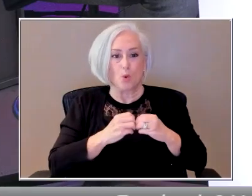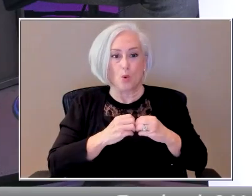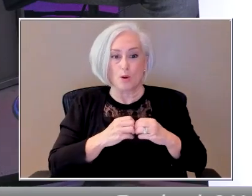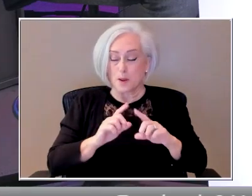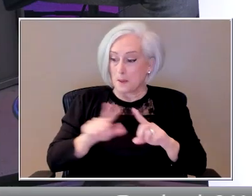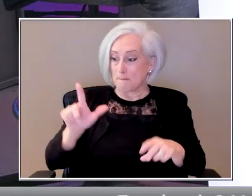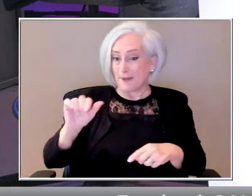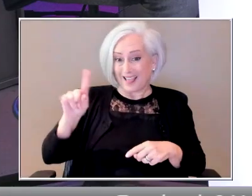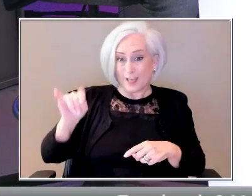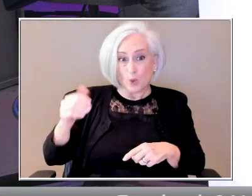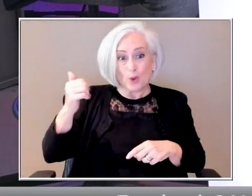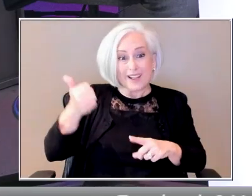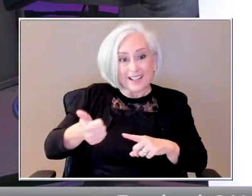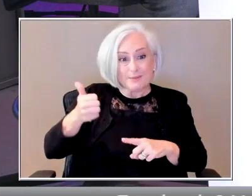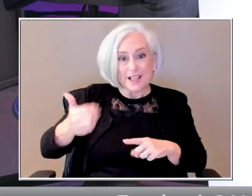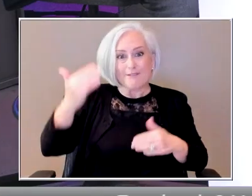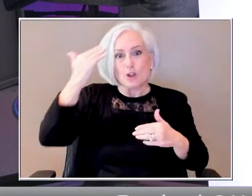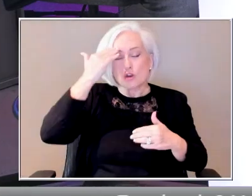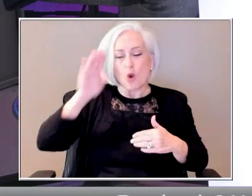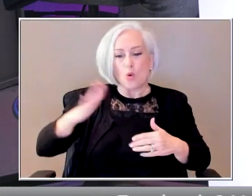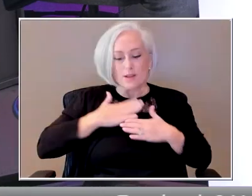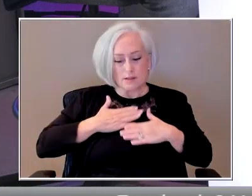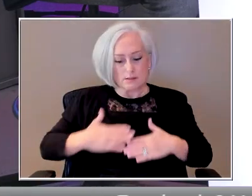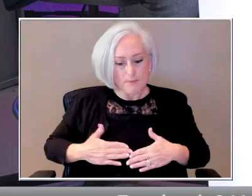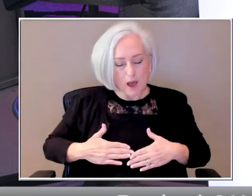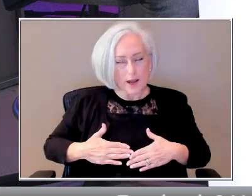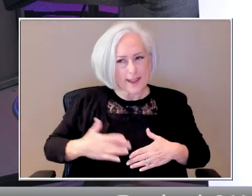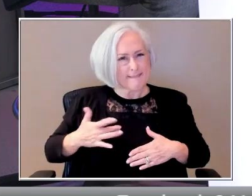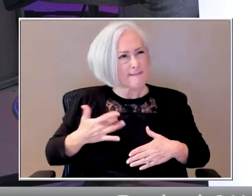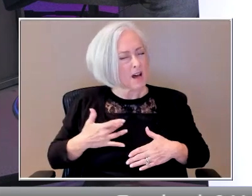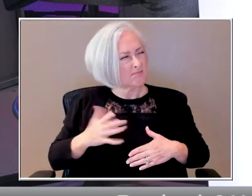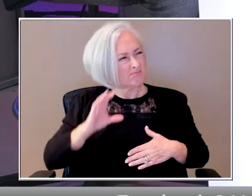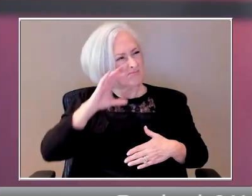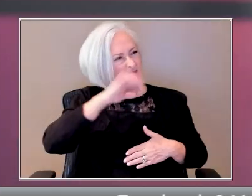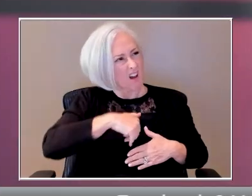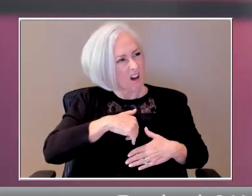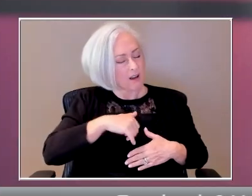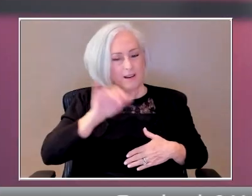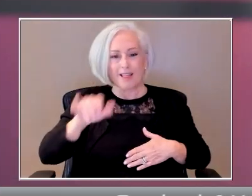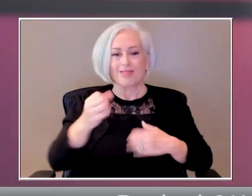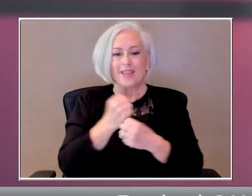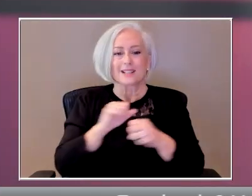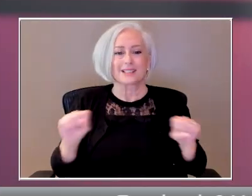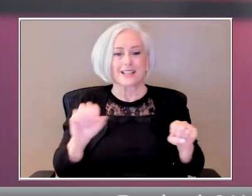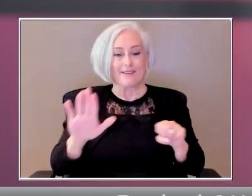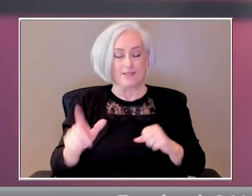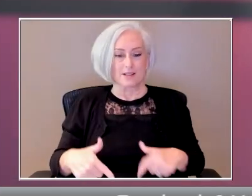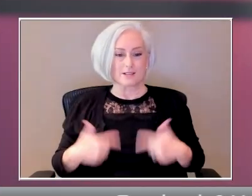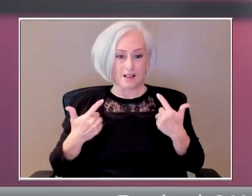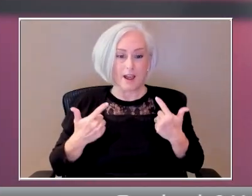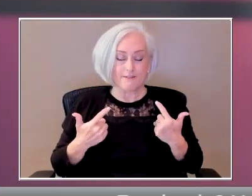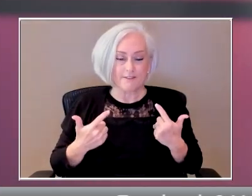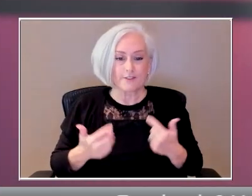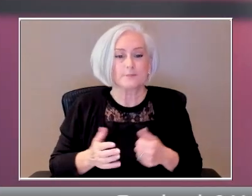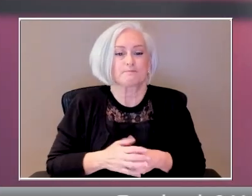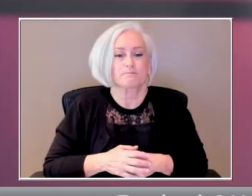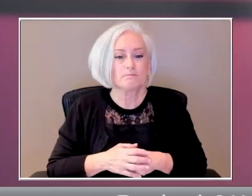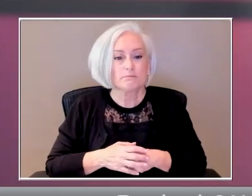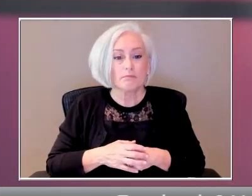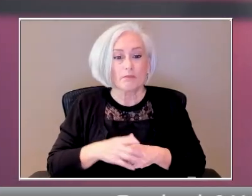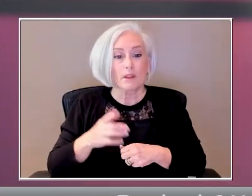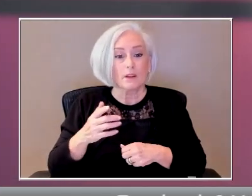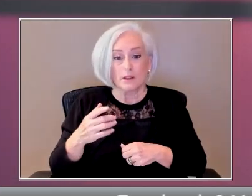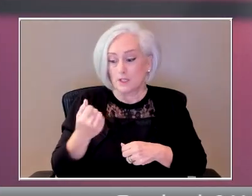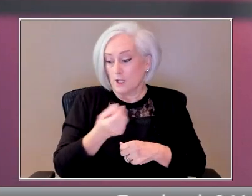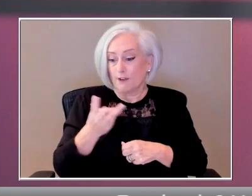Luke's life? Oh, absolutely. I mean, I think it was, you know, you hadn't had surveillance in a couple years because your